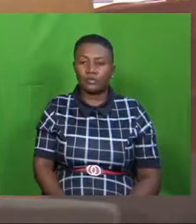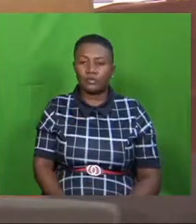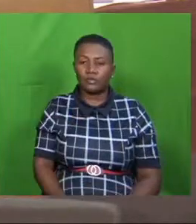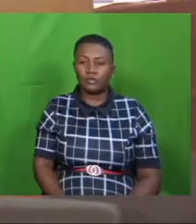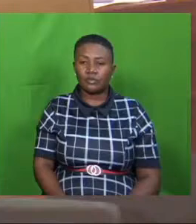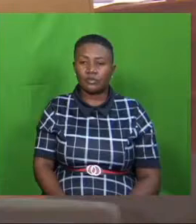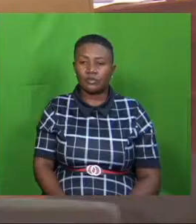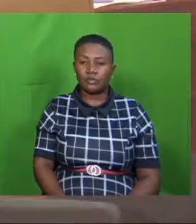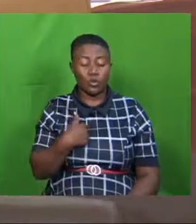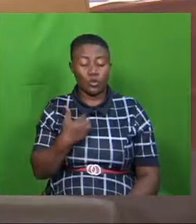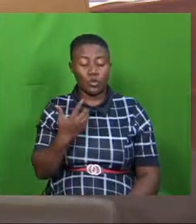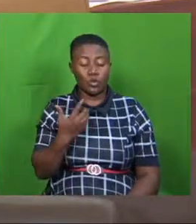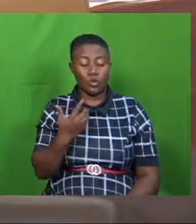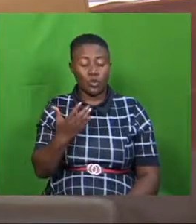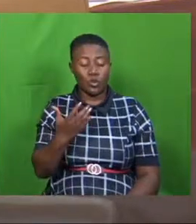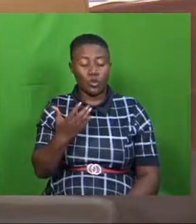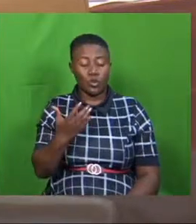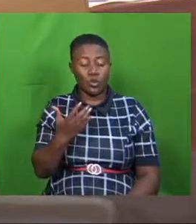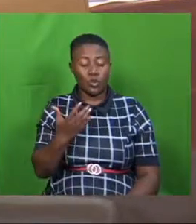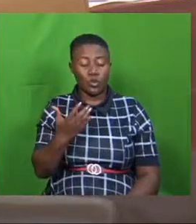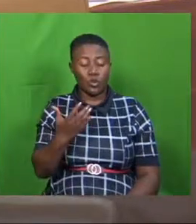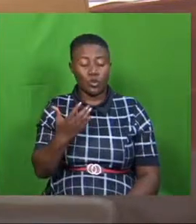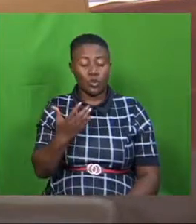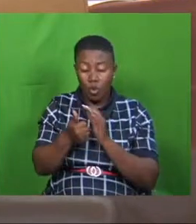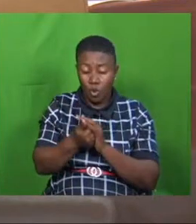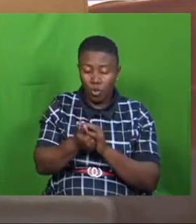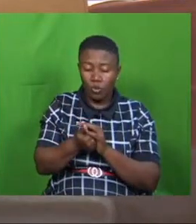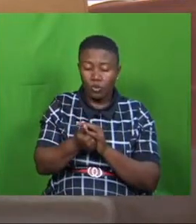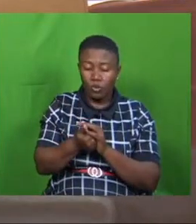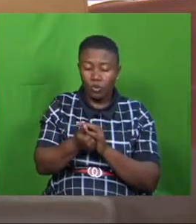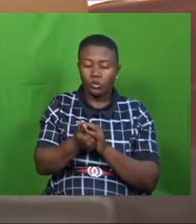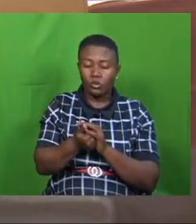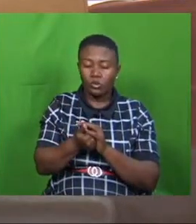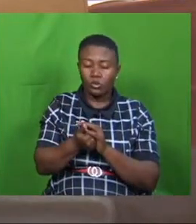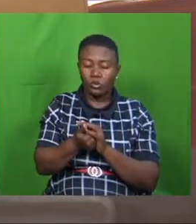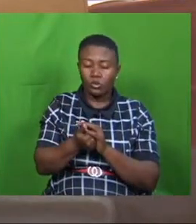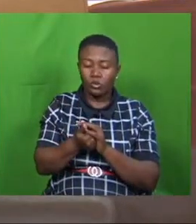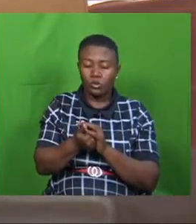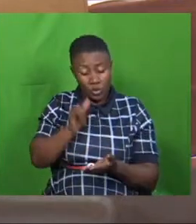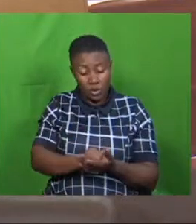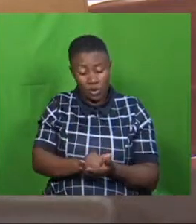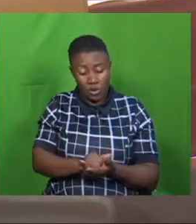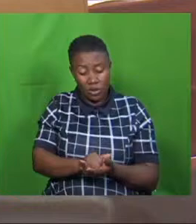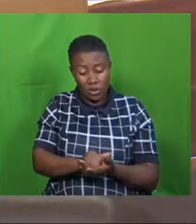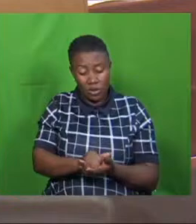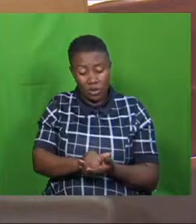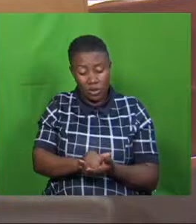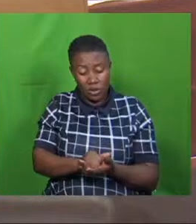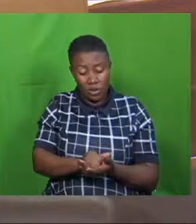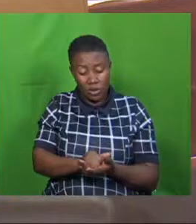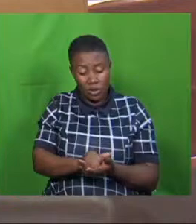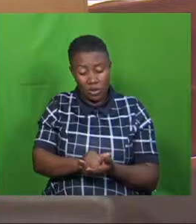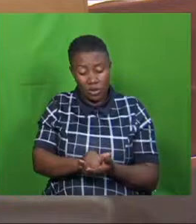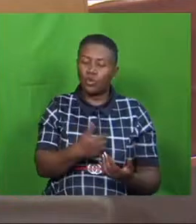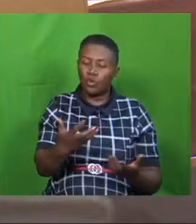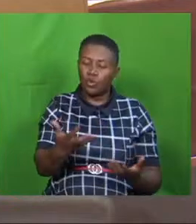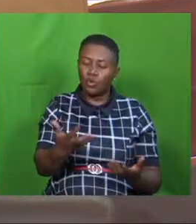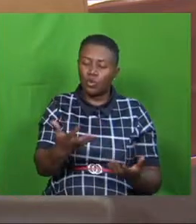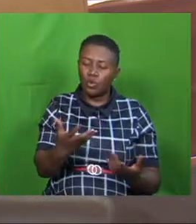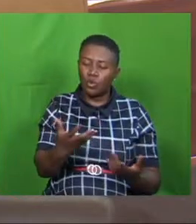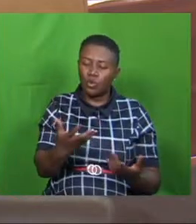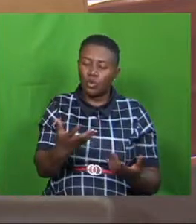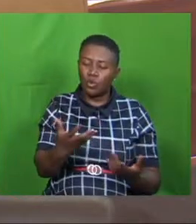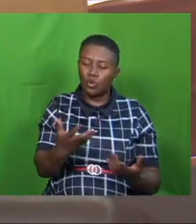the House's attention to the fact that we have been called upon to ratify